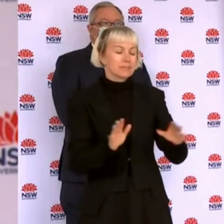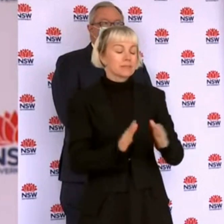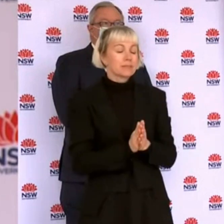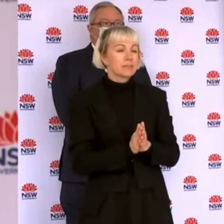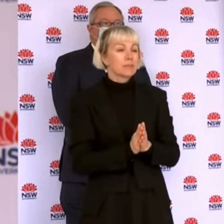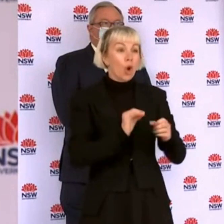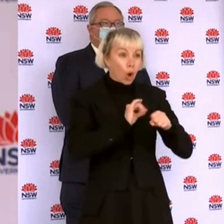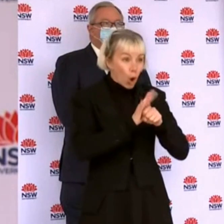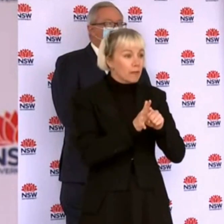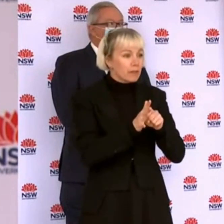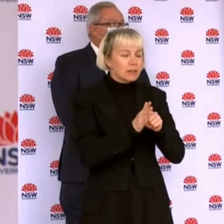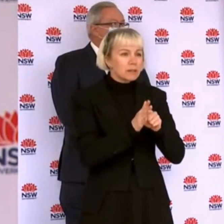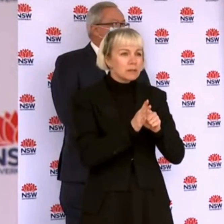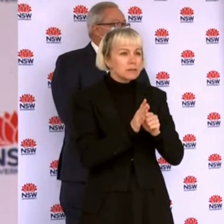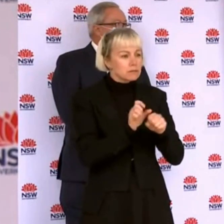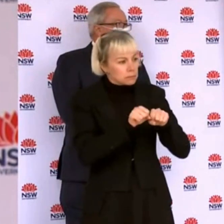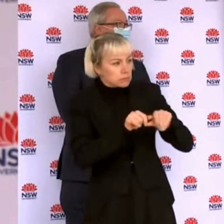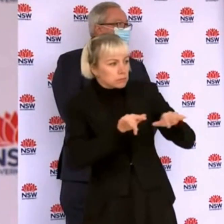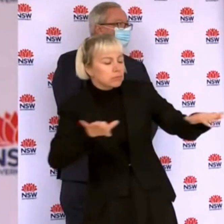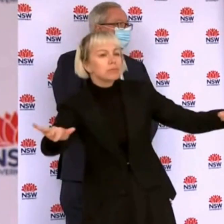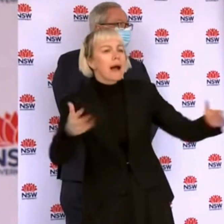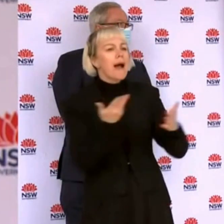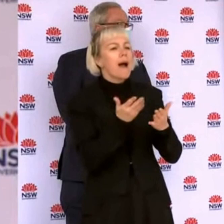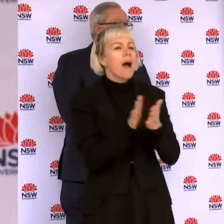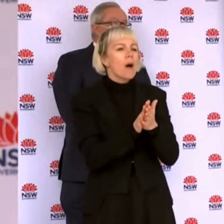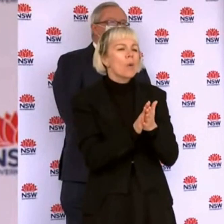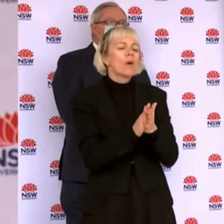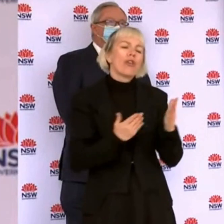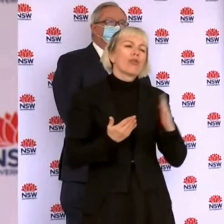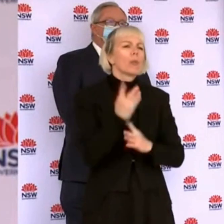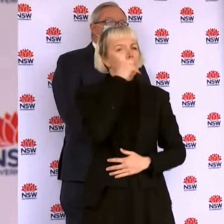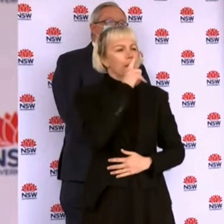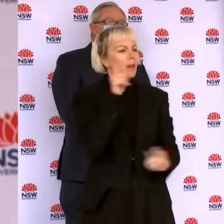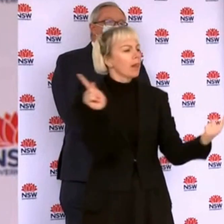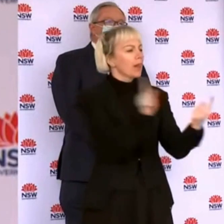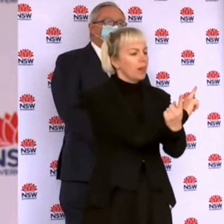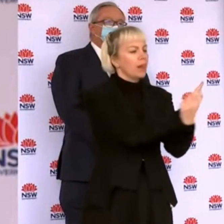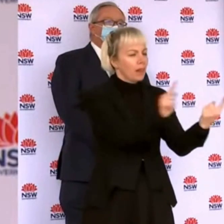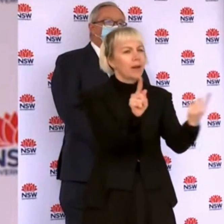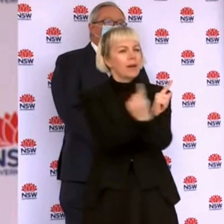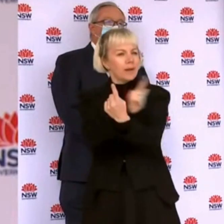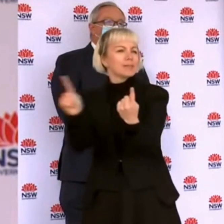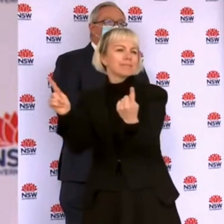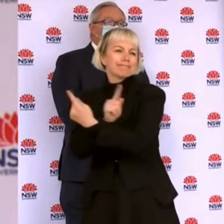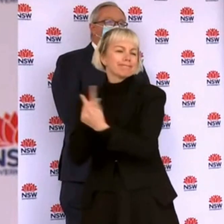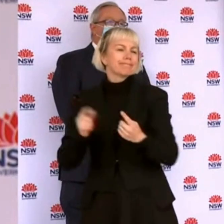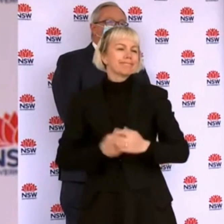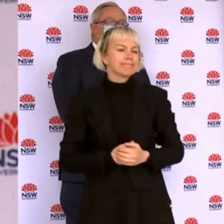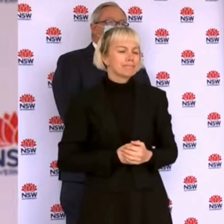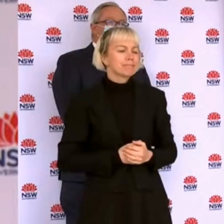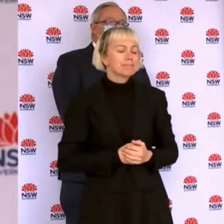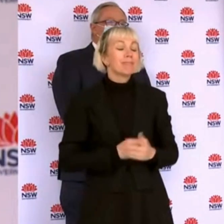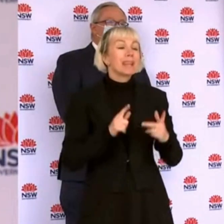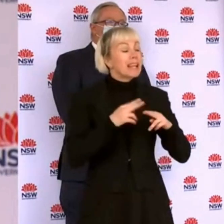human contact, through proximity, particularly in indoor environments. So if we can keep people out of those settings, we